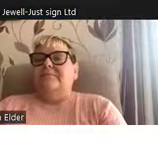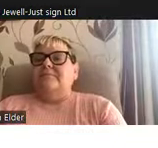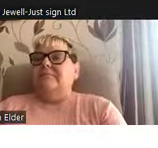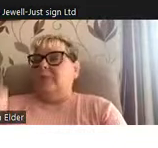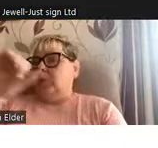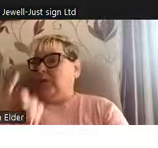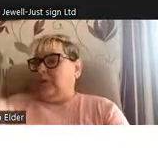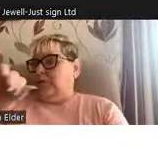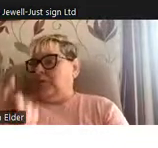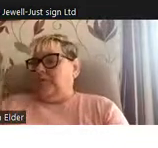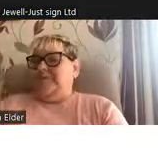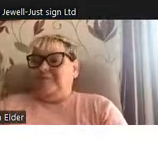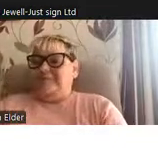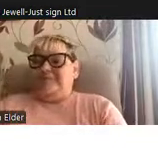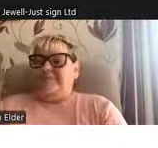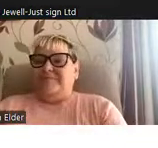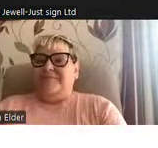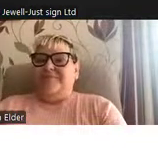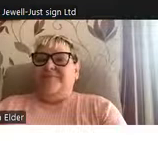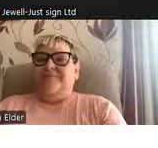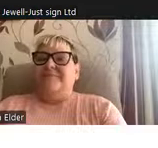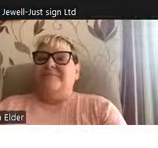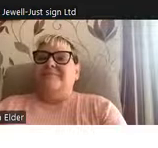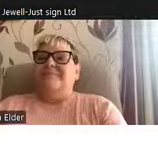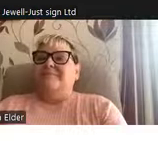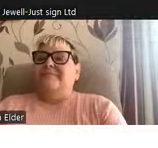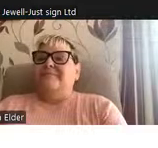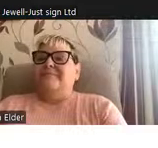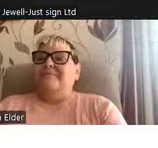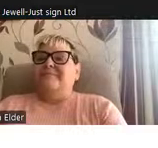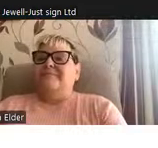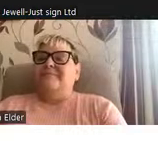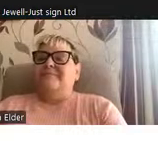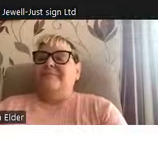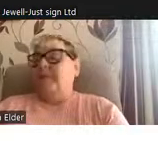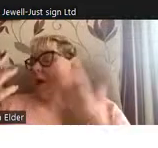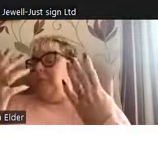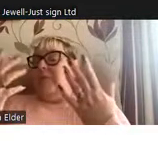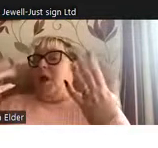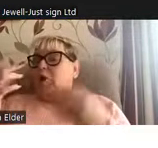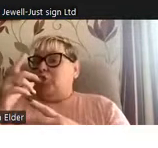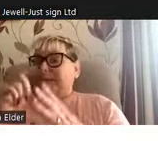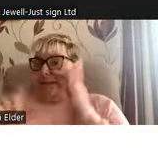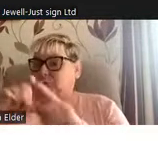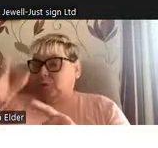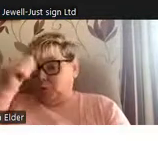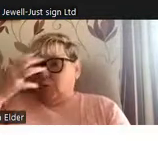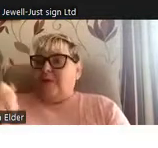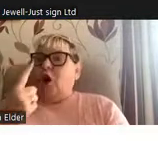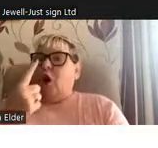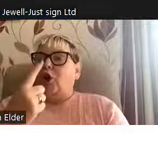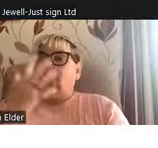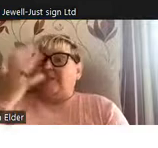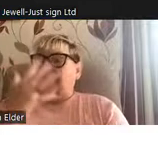Oh, here it comes in. Here it comes in. Did you know, actually, just while we're waiting, there's 115 species